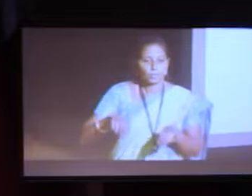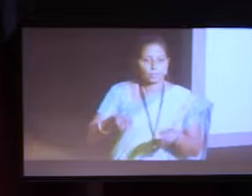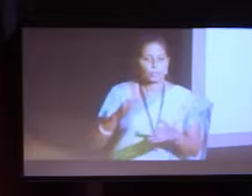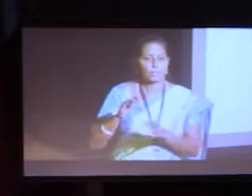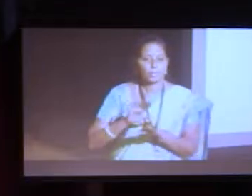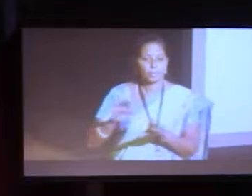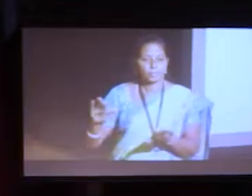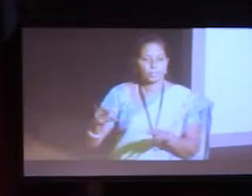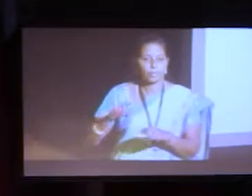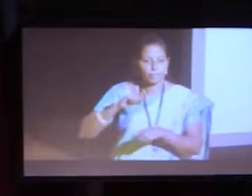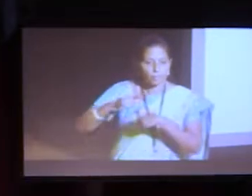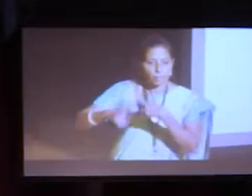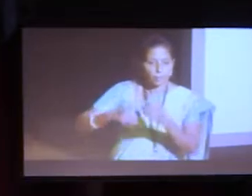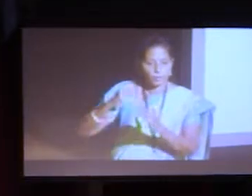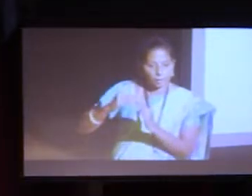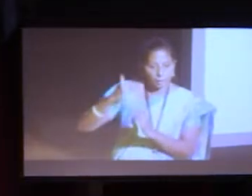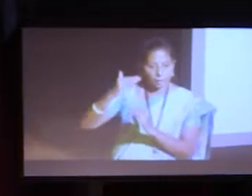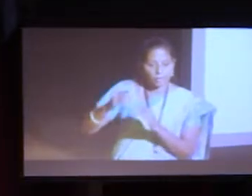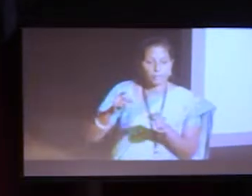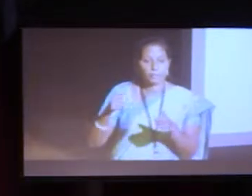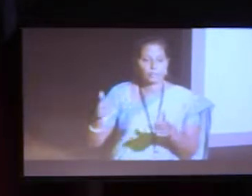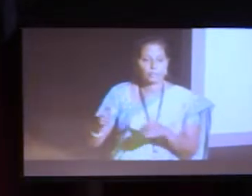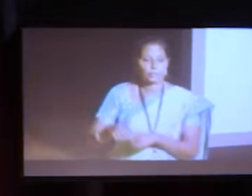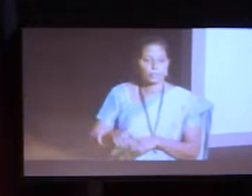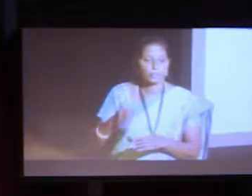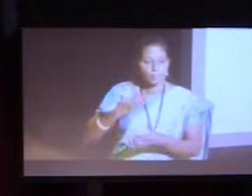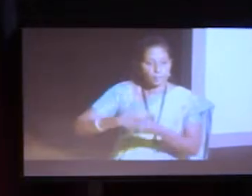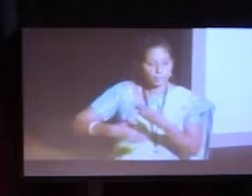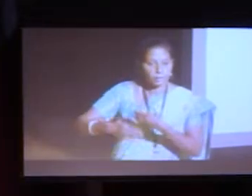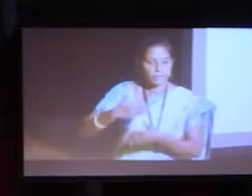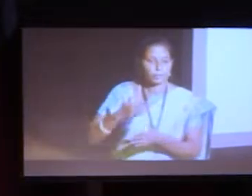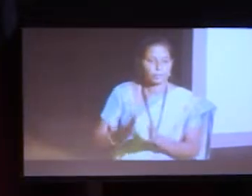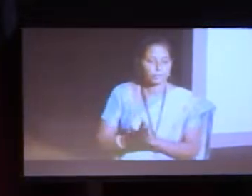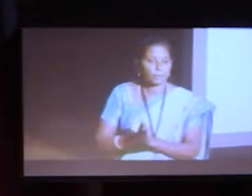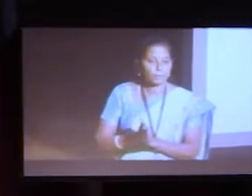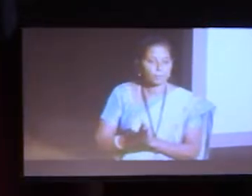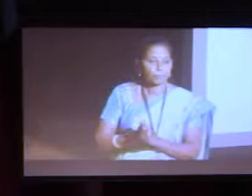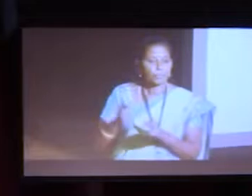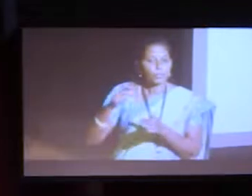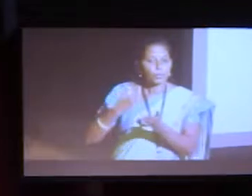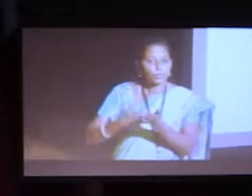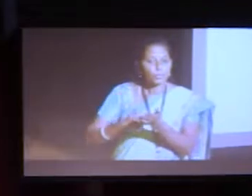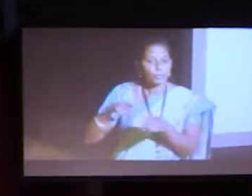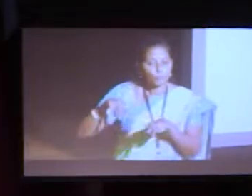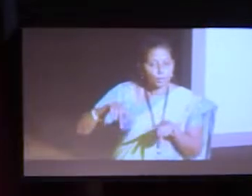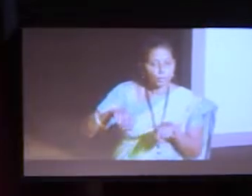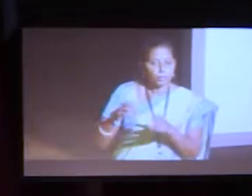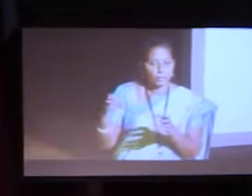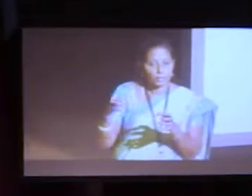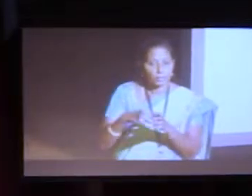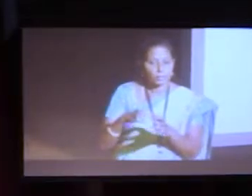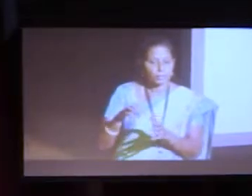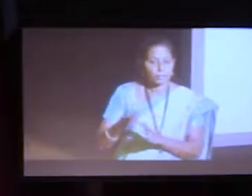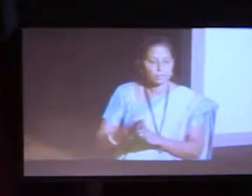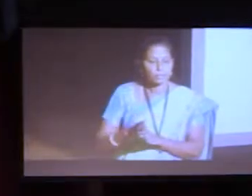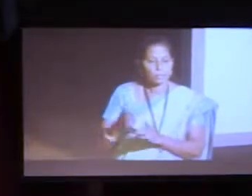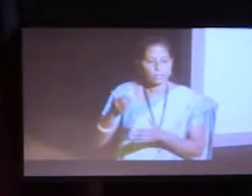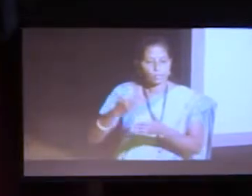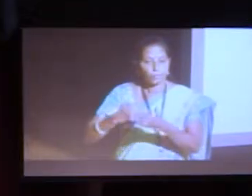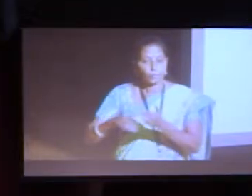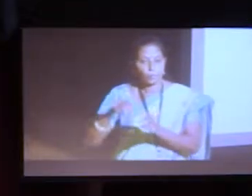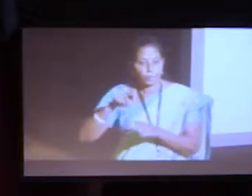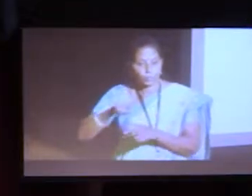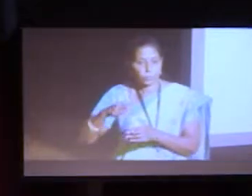our company and hiring great talent with disabilities, but also what the impact is on our products